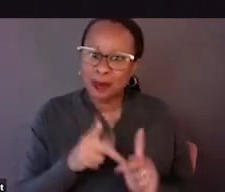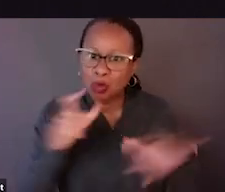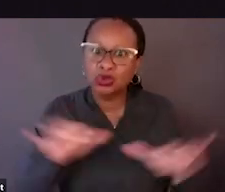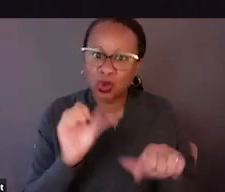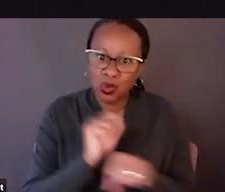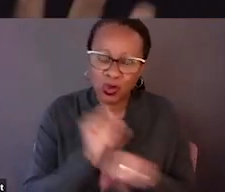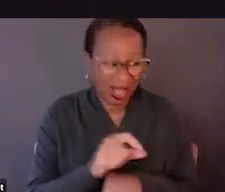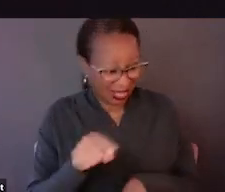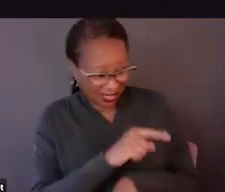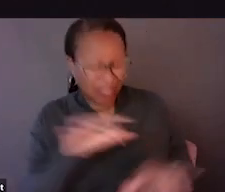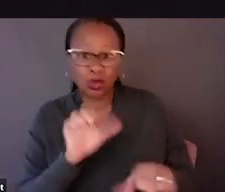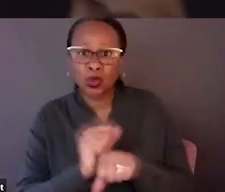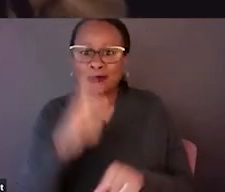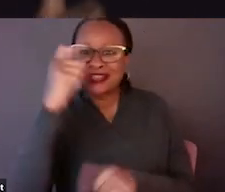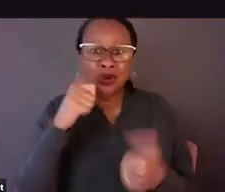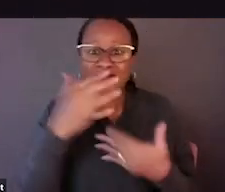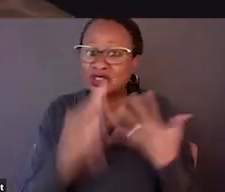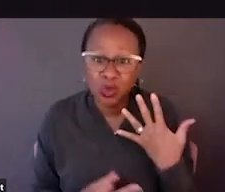they do this work because they have no choice. You know,